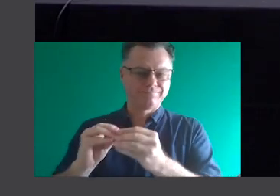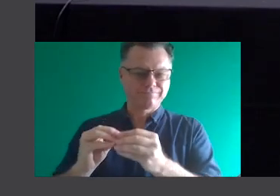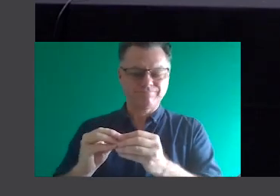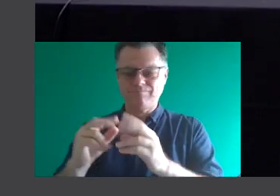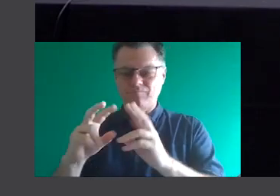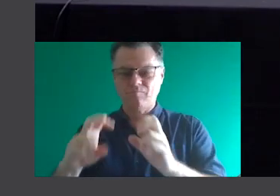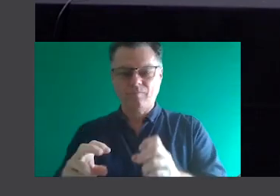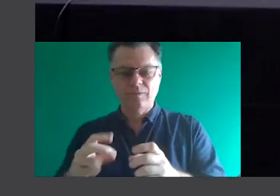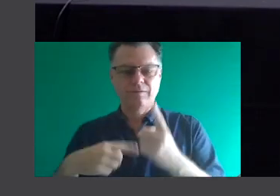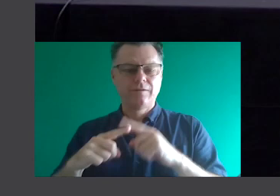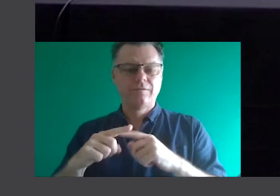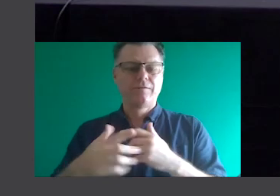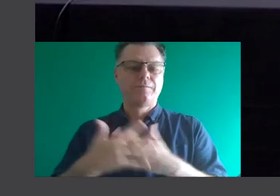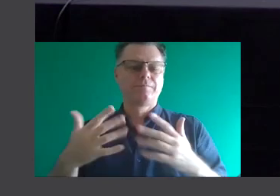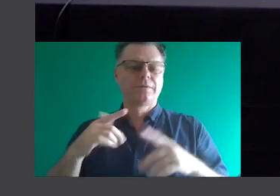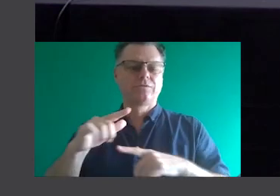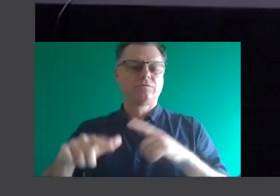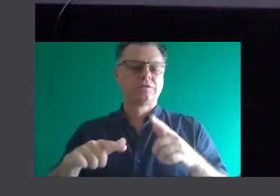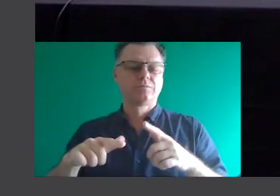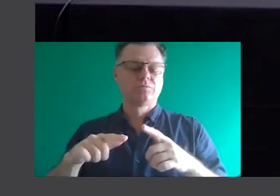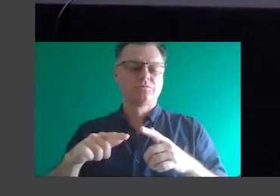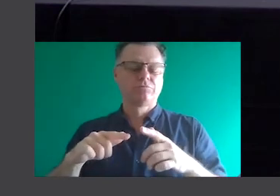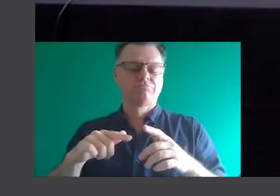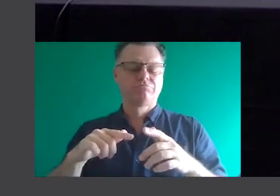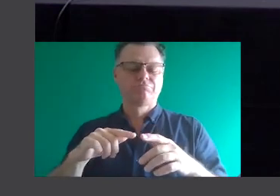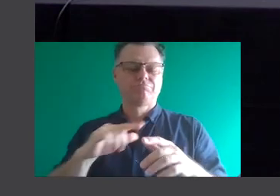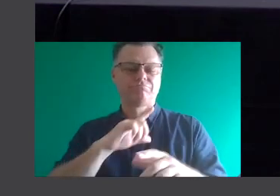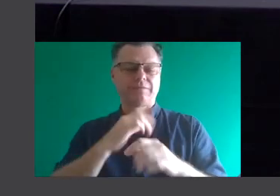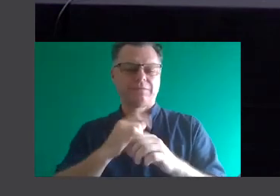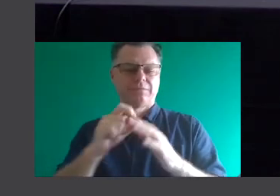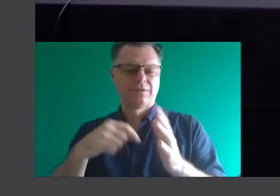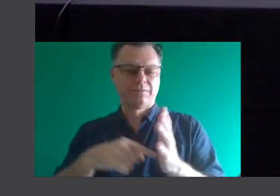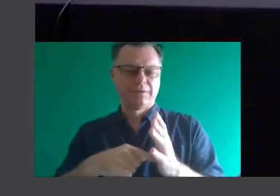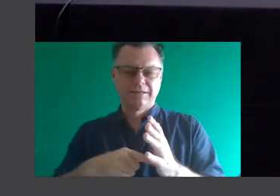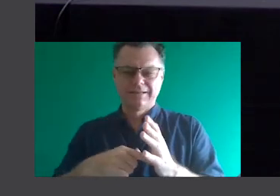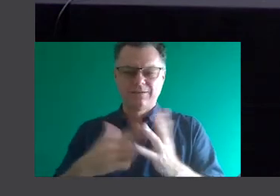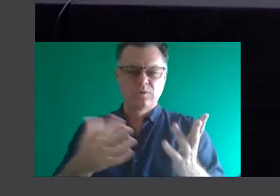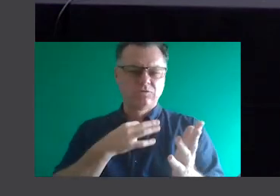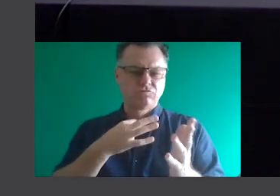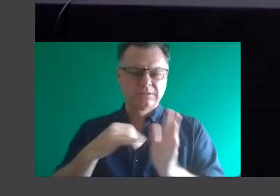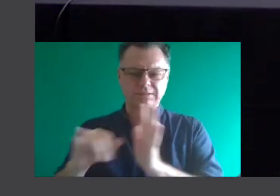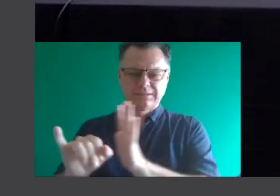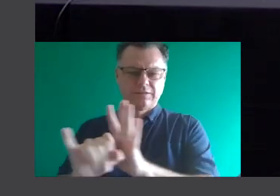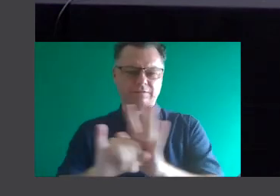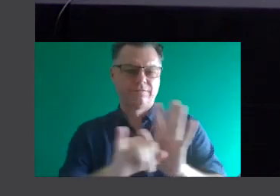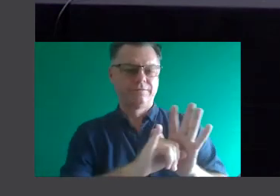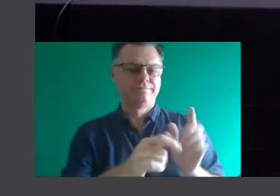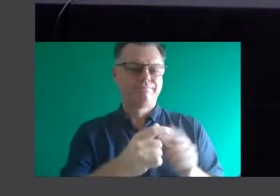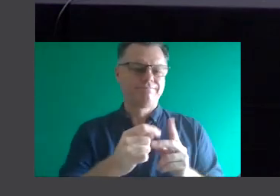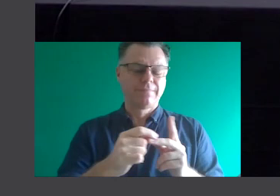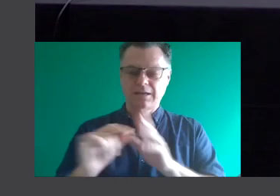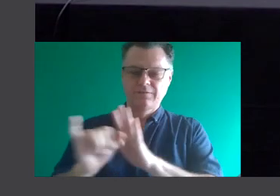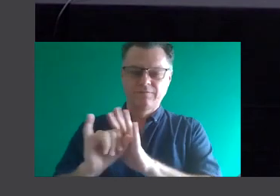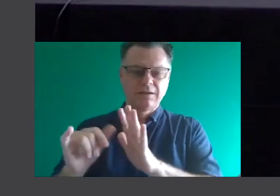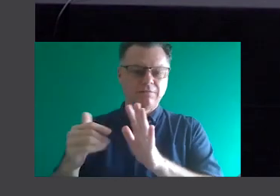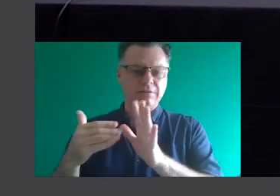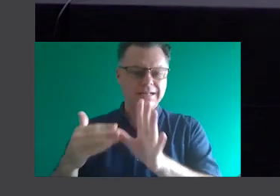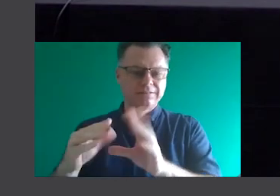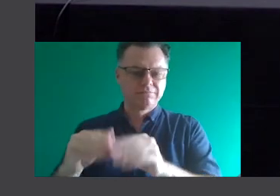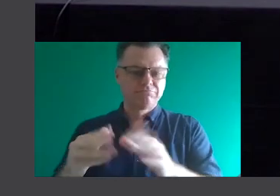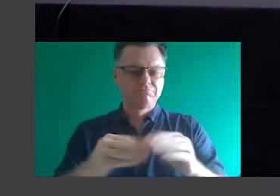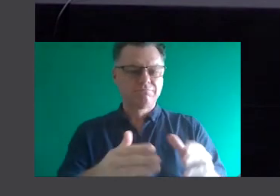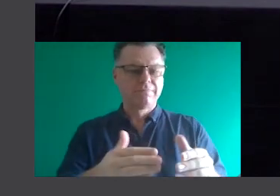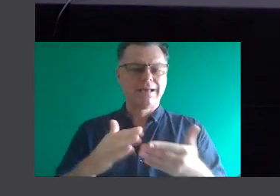report, we worked closely with the Major Transport Infrastructure Authority to identify corruption risks, as well